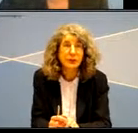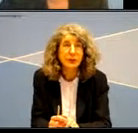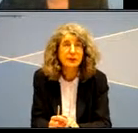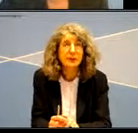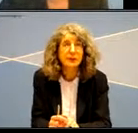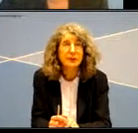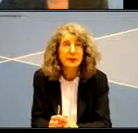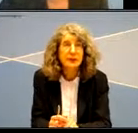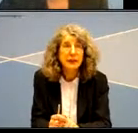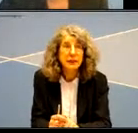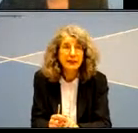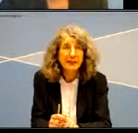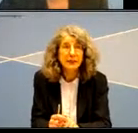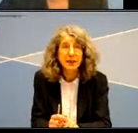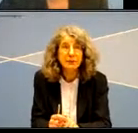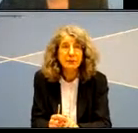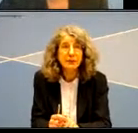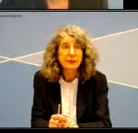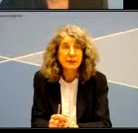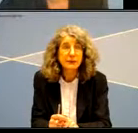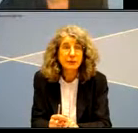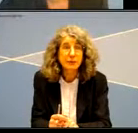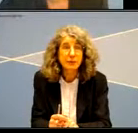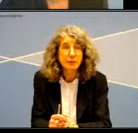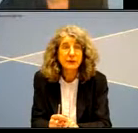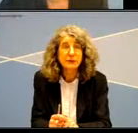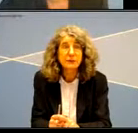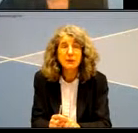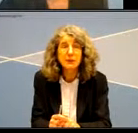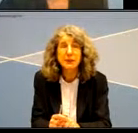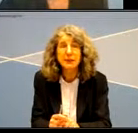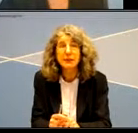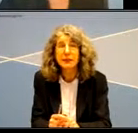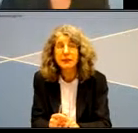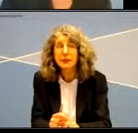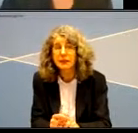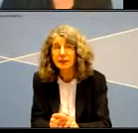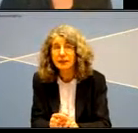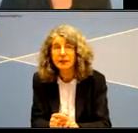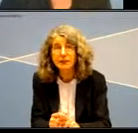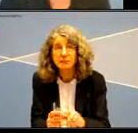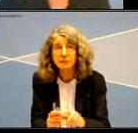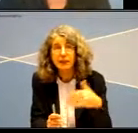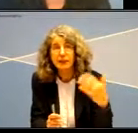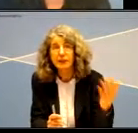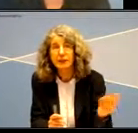etc. Again, an element that is probably new here